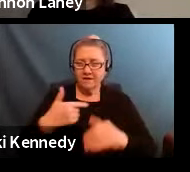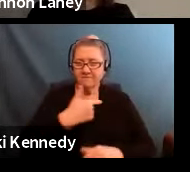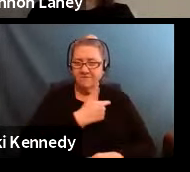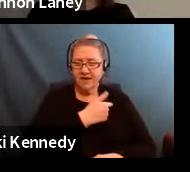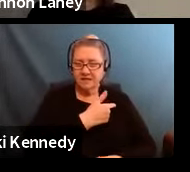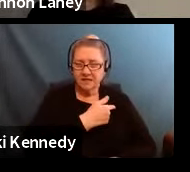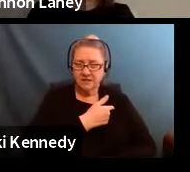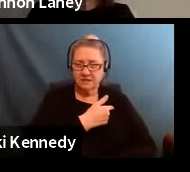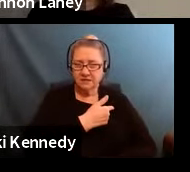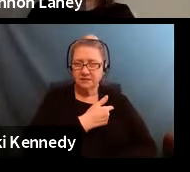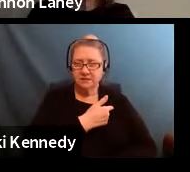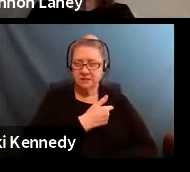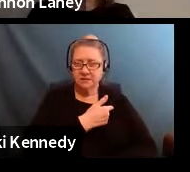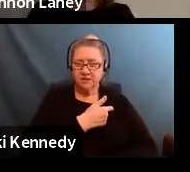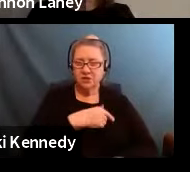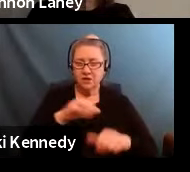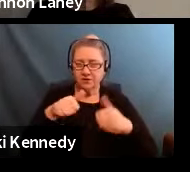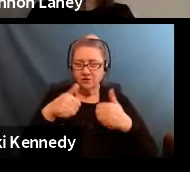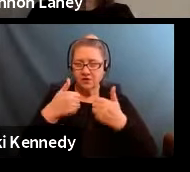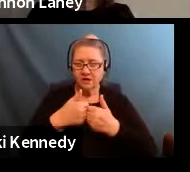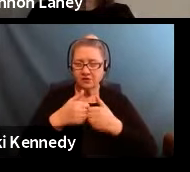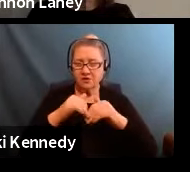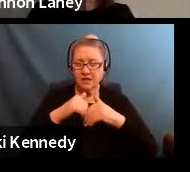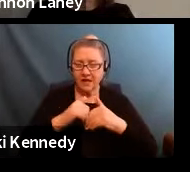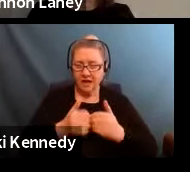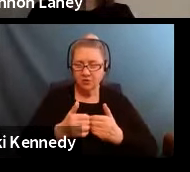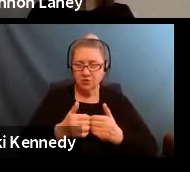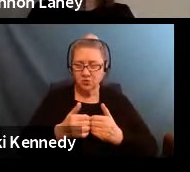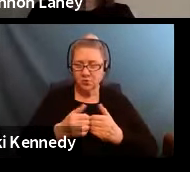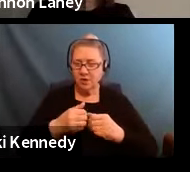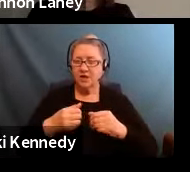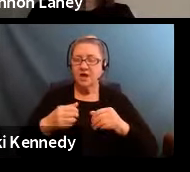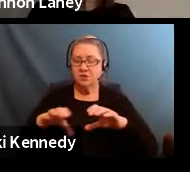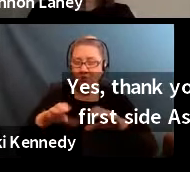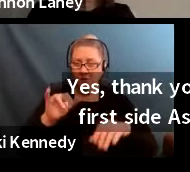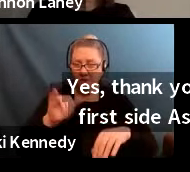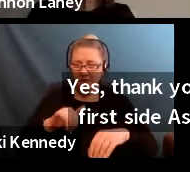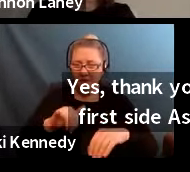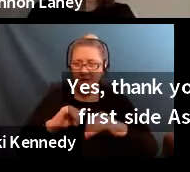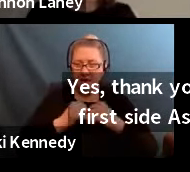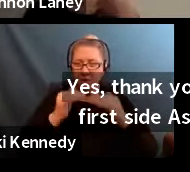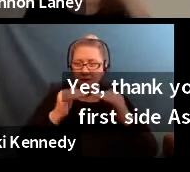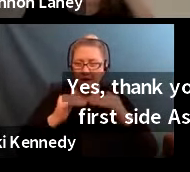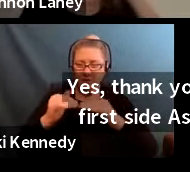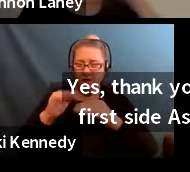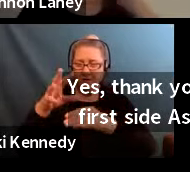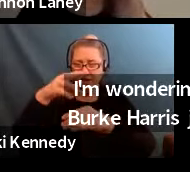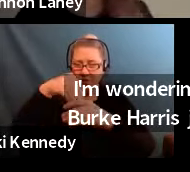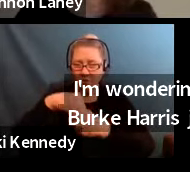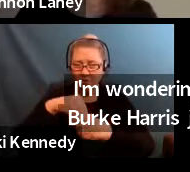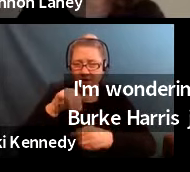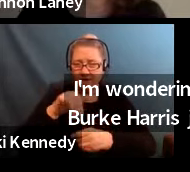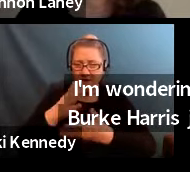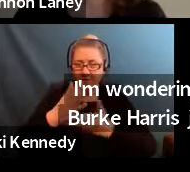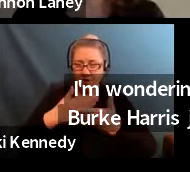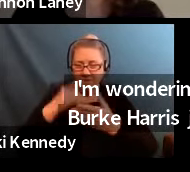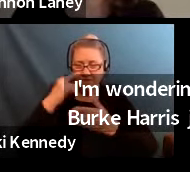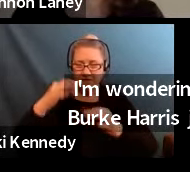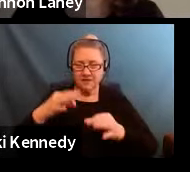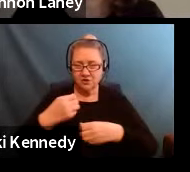challenges in terms of how to operationalize that, and how will equity be incorporated into that part of the decision making